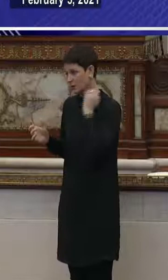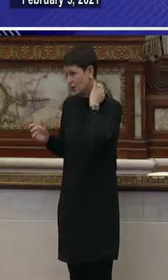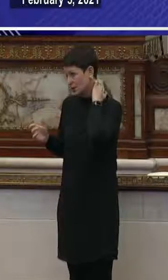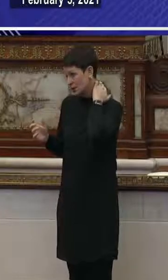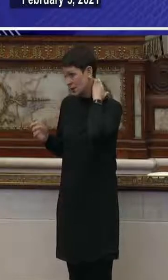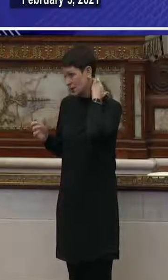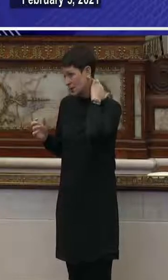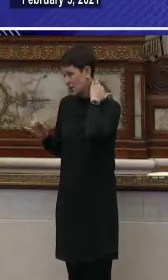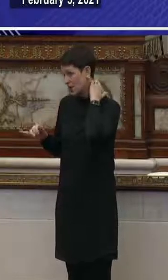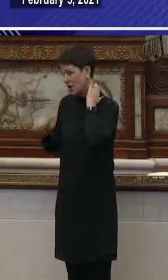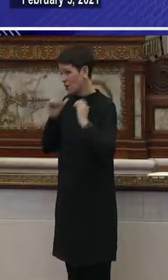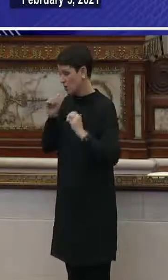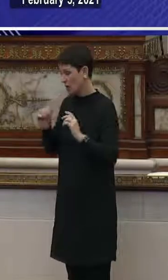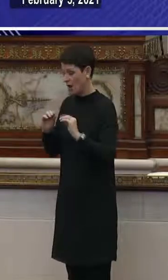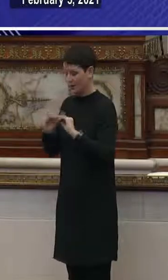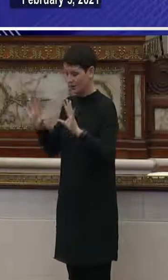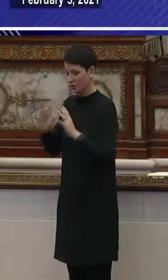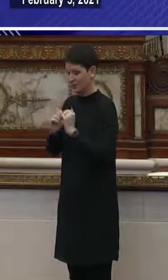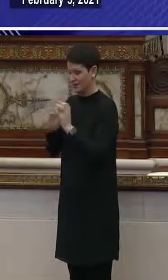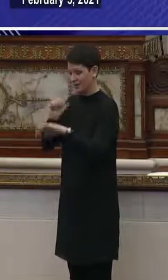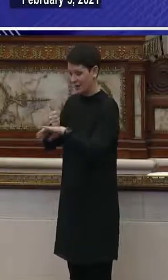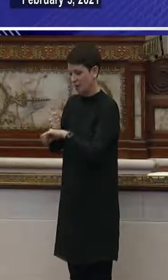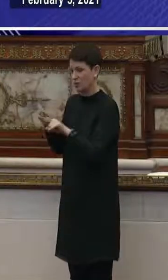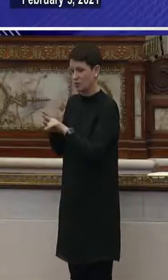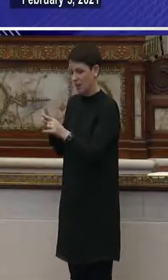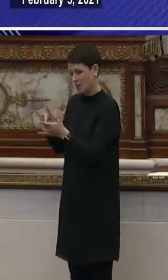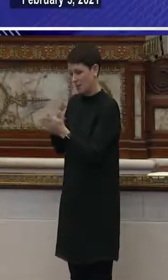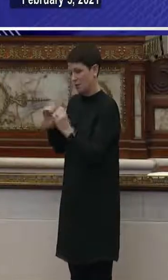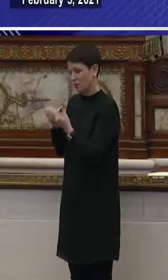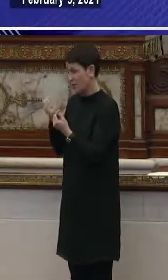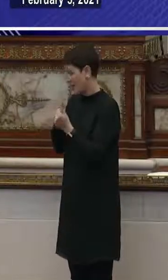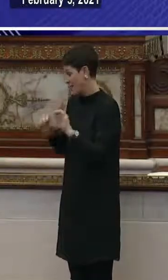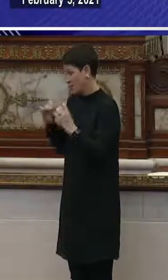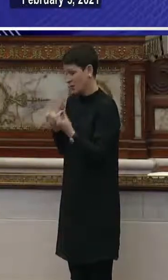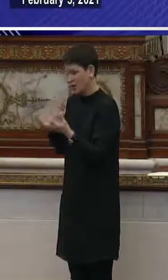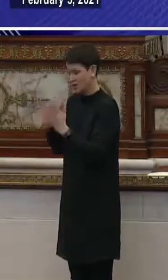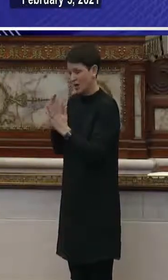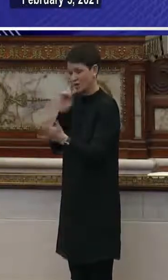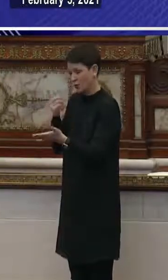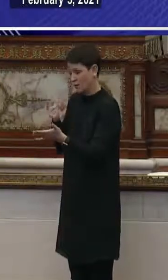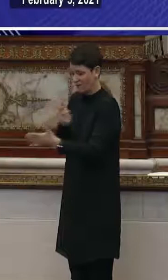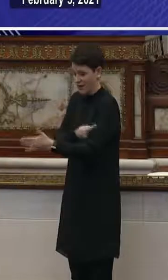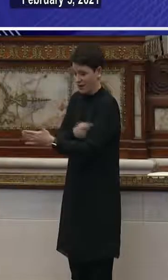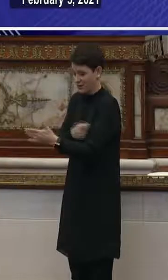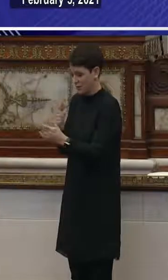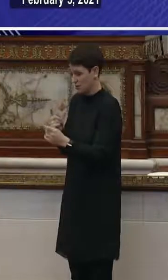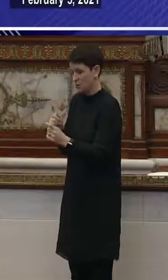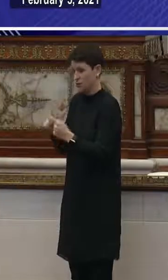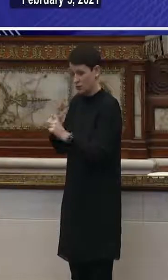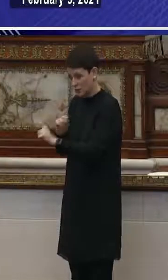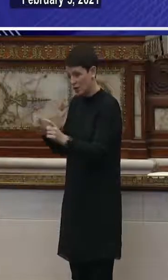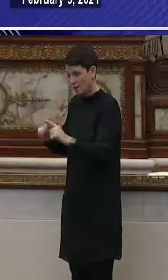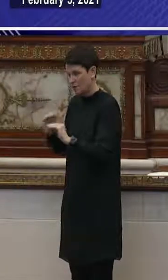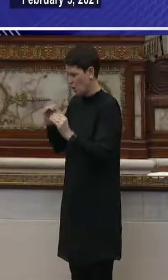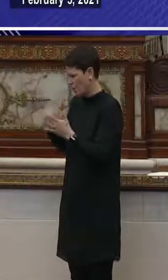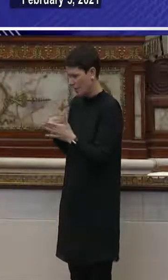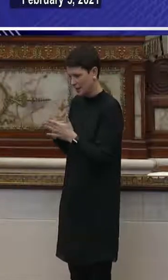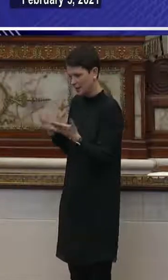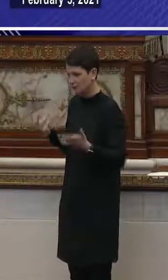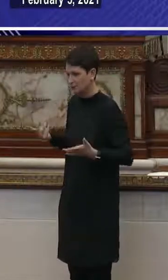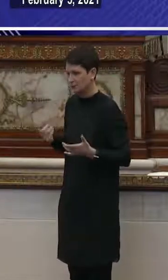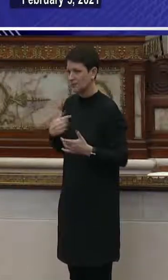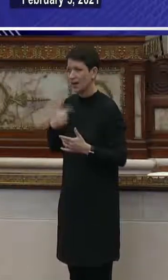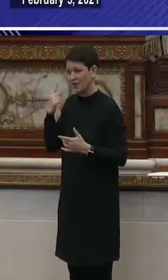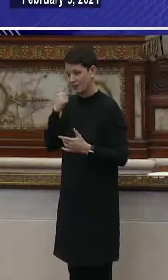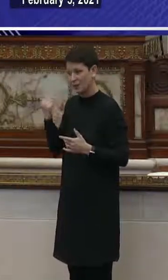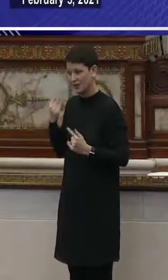are not one of these clearly established reputable organizations, or every organization that's requesting vaccine but not funding. And I think that's